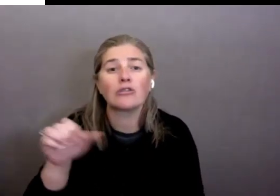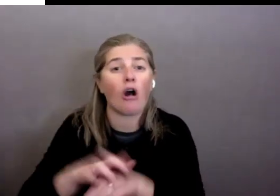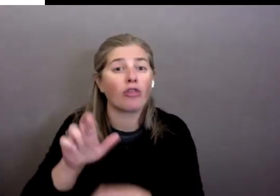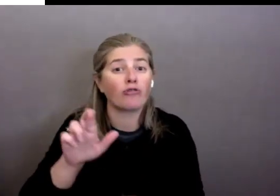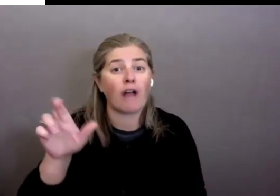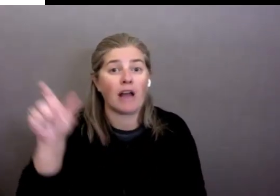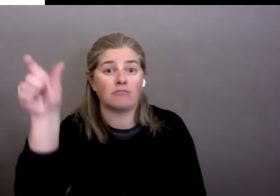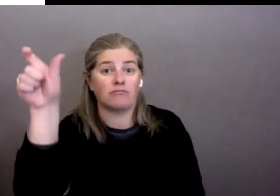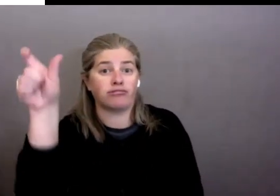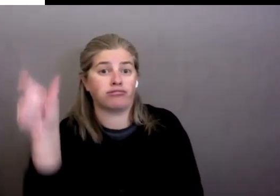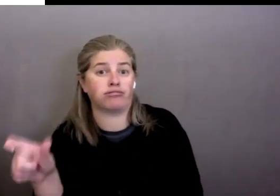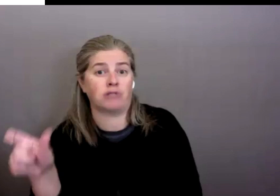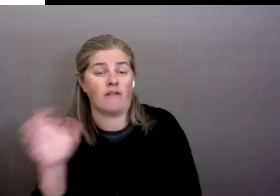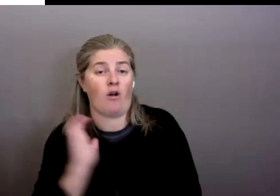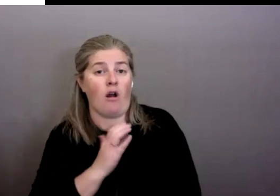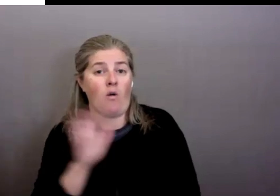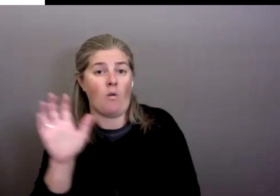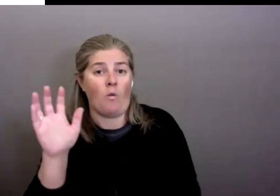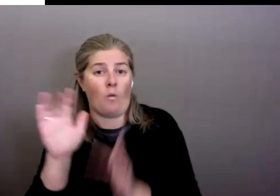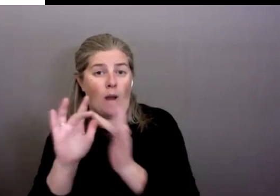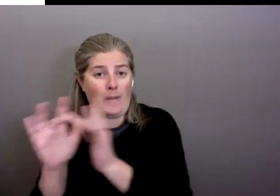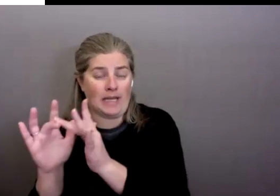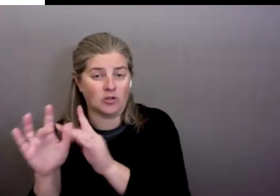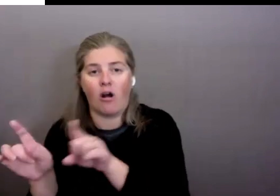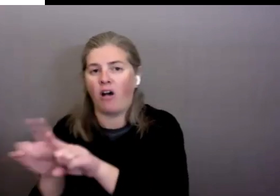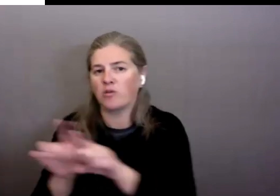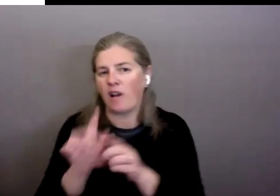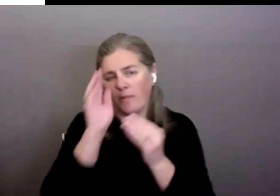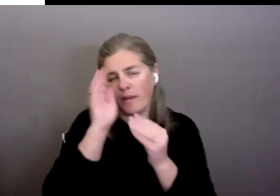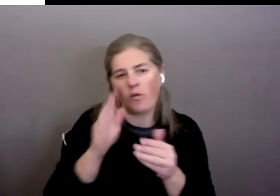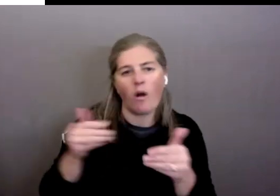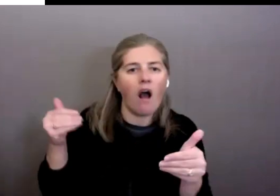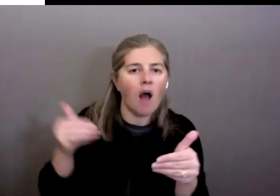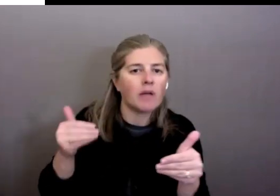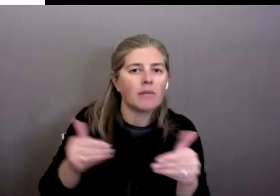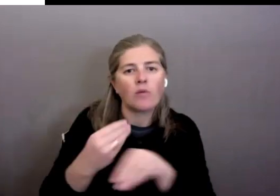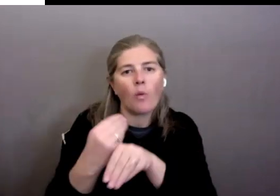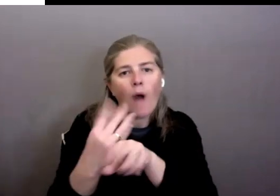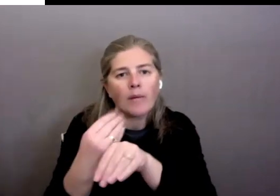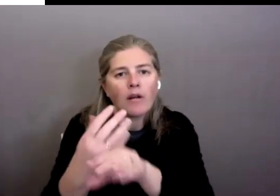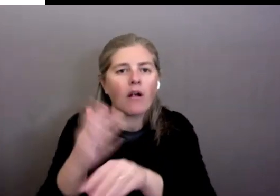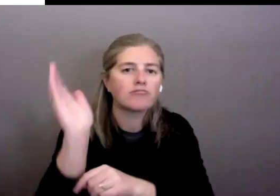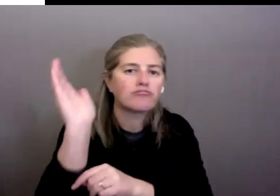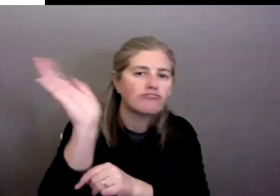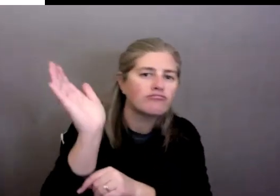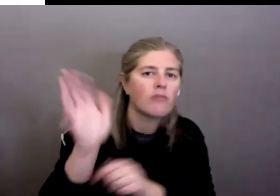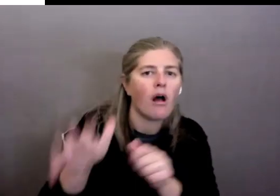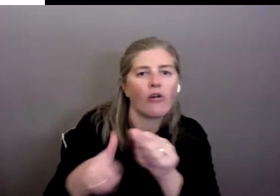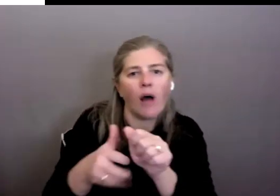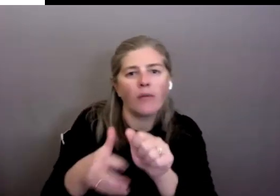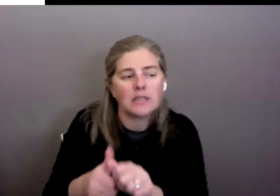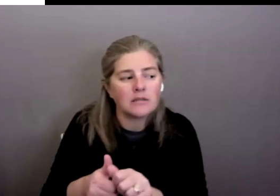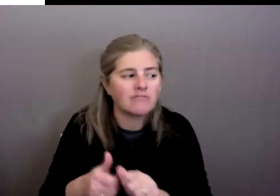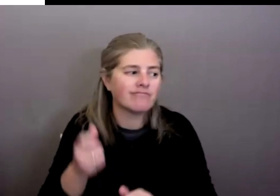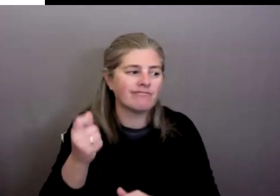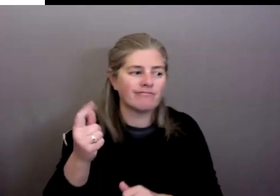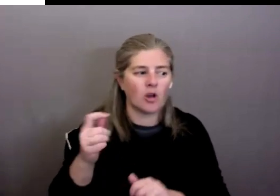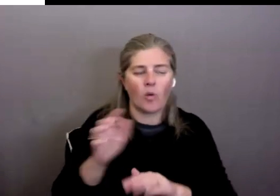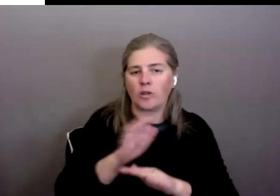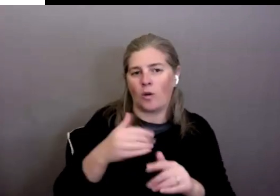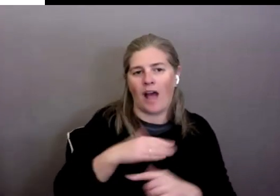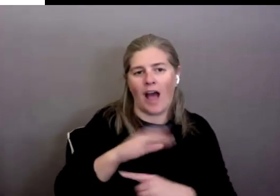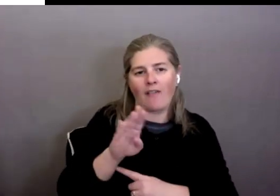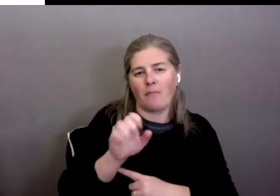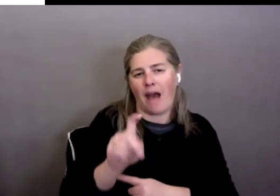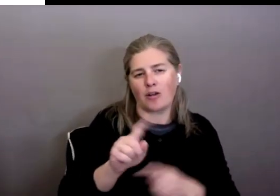side of our webpage. We also have information on upcoming webinars and other updates. While we do not have a Back to Basics